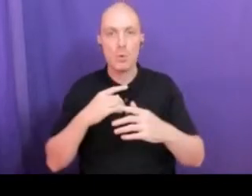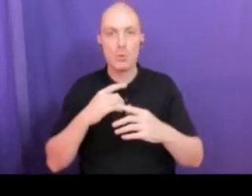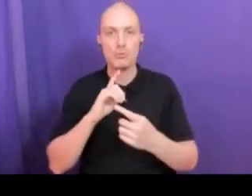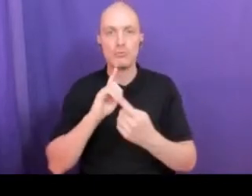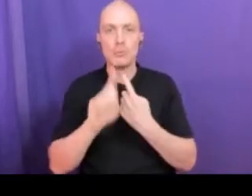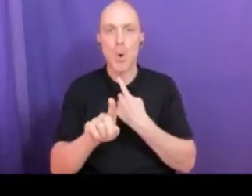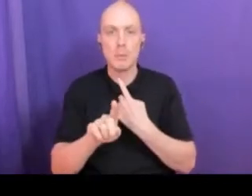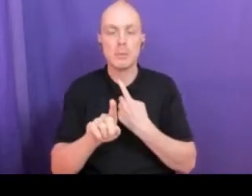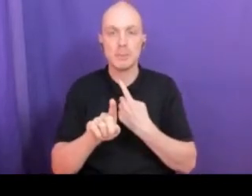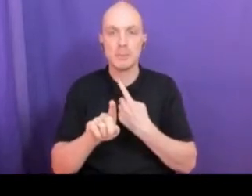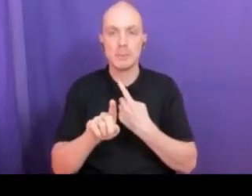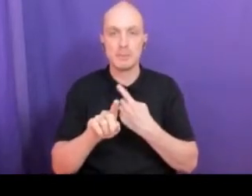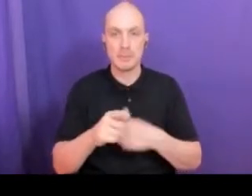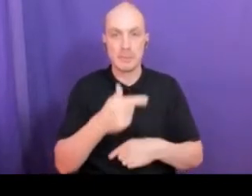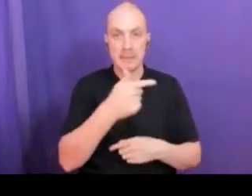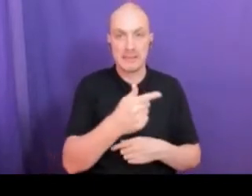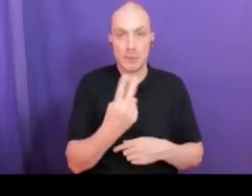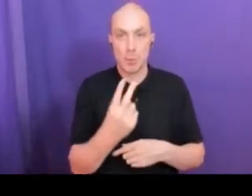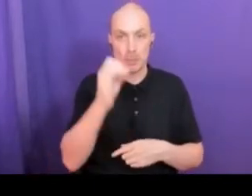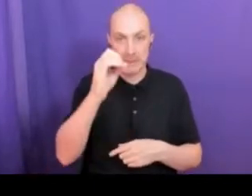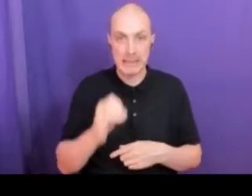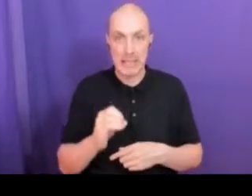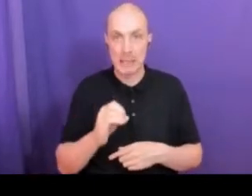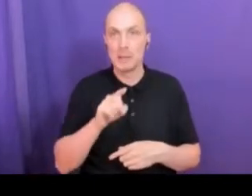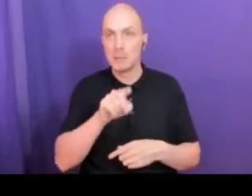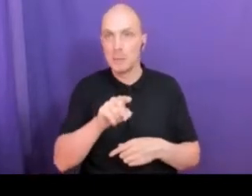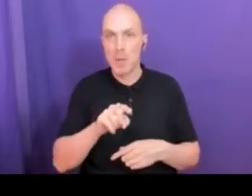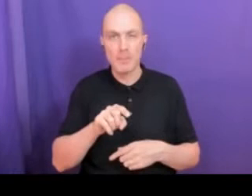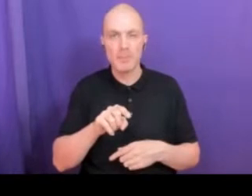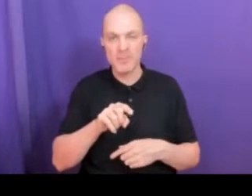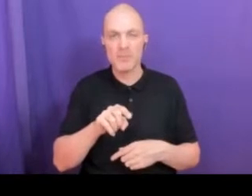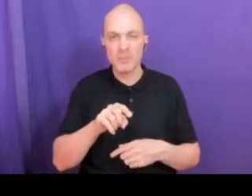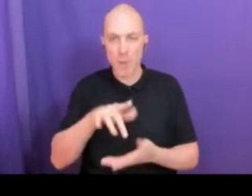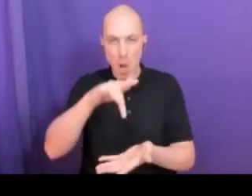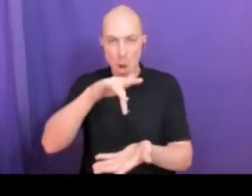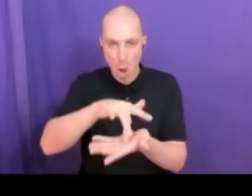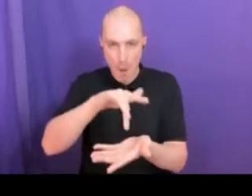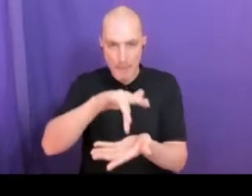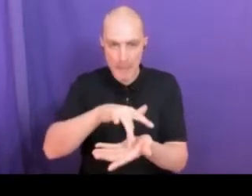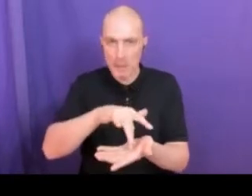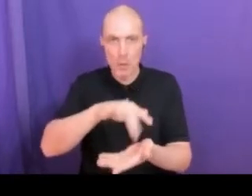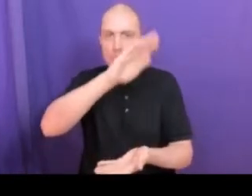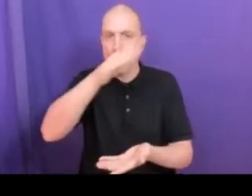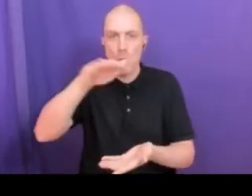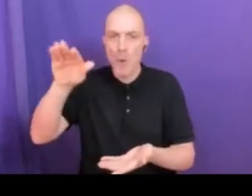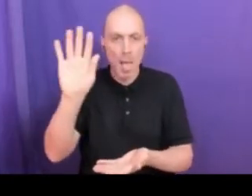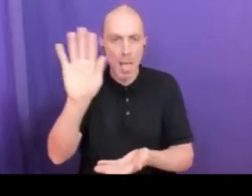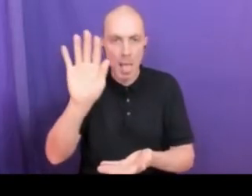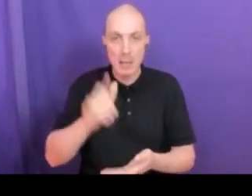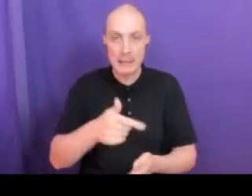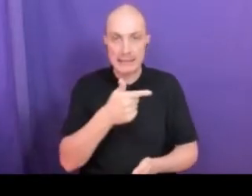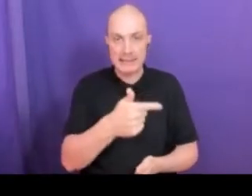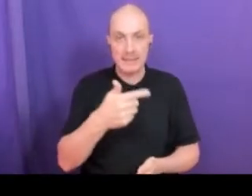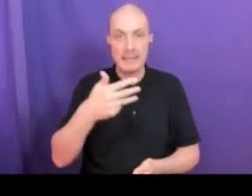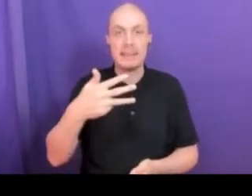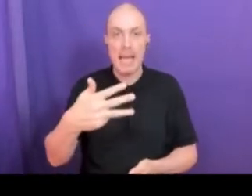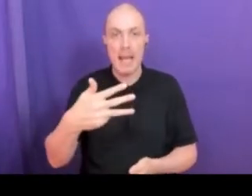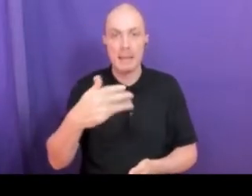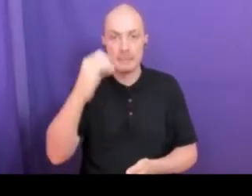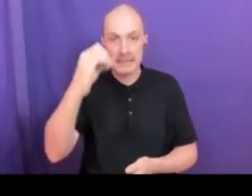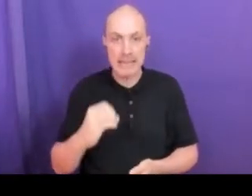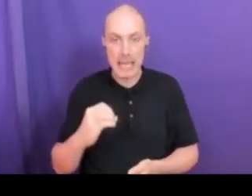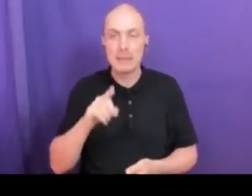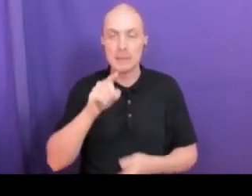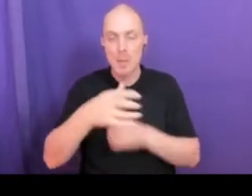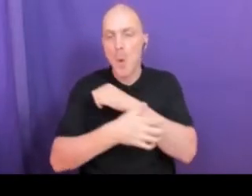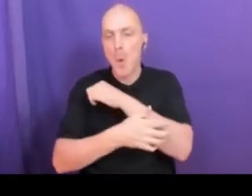72% were based in urban areas as opposed to rural areas, and 79% of the services were based in more deprived areas as